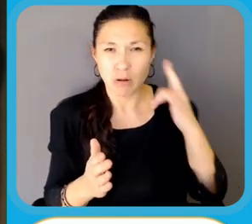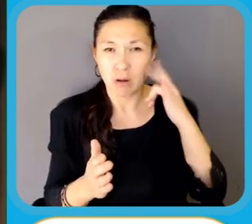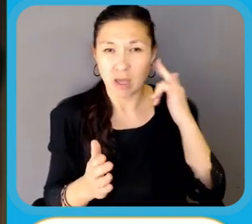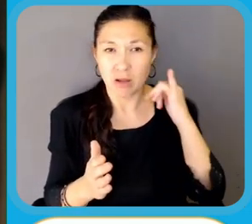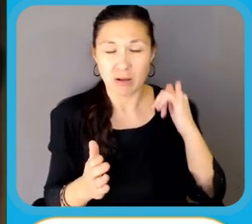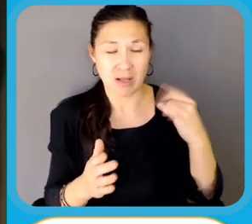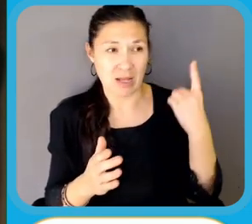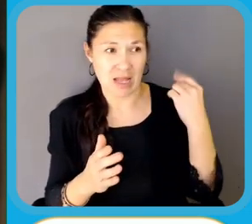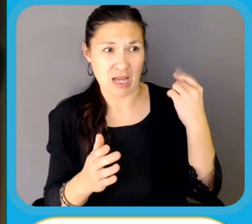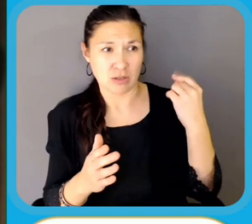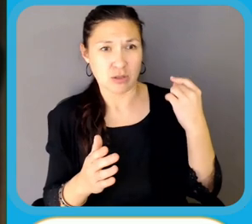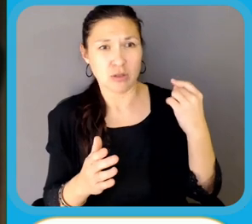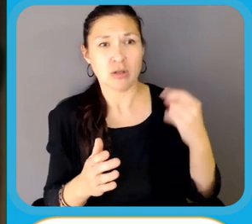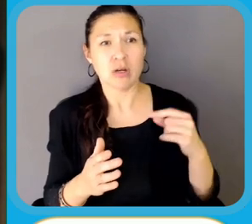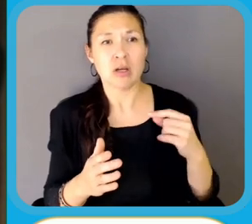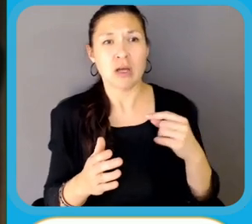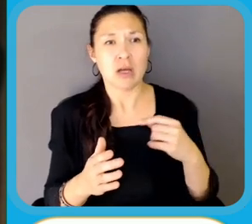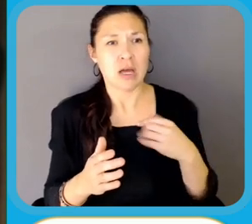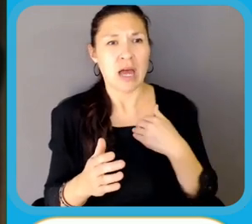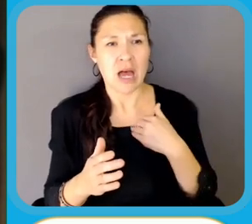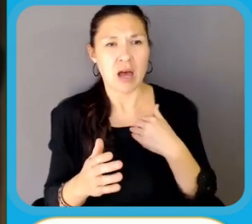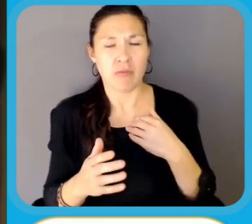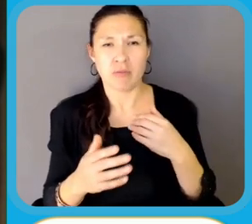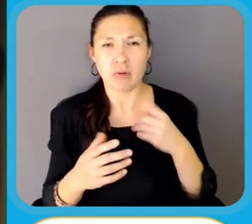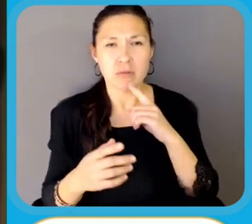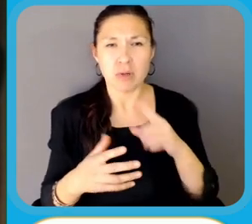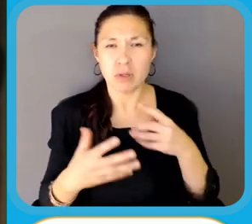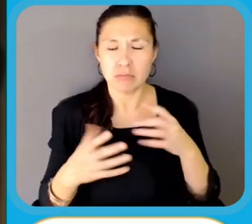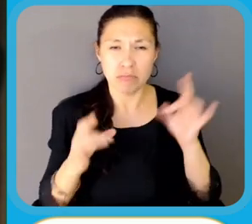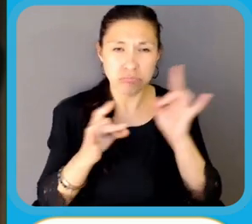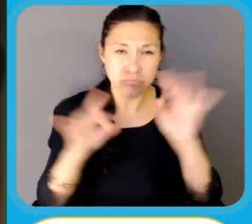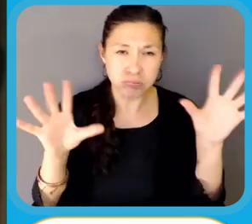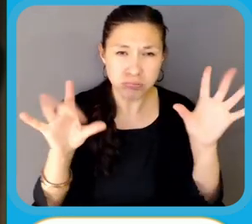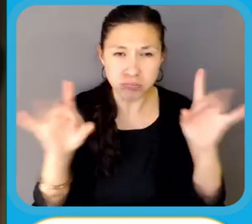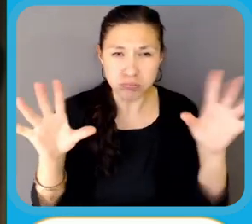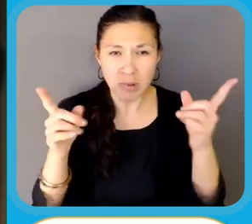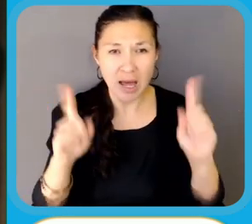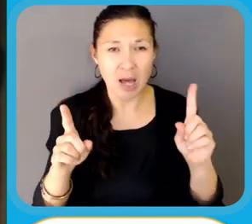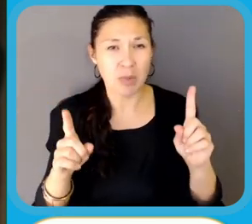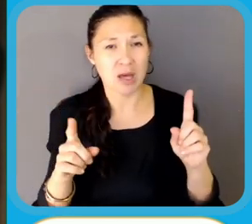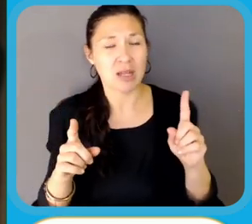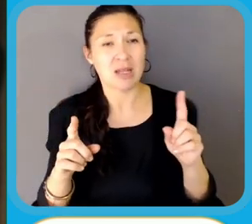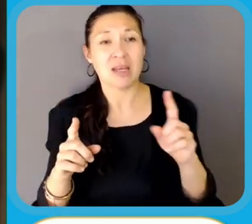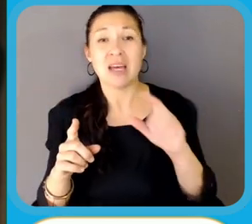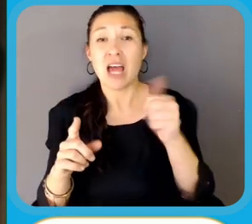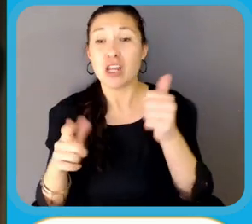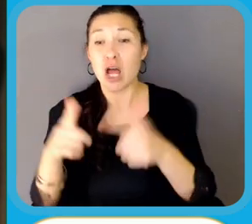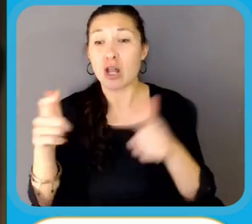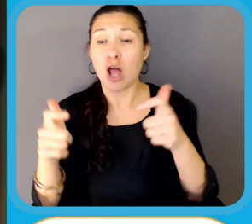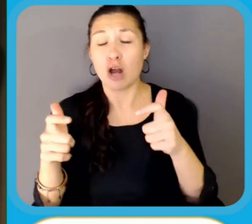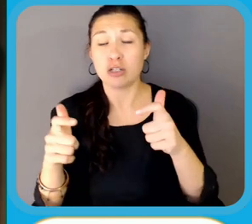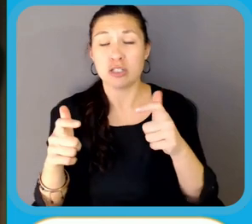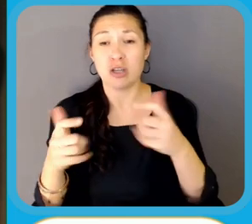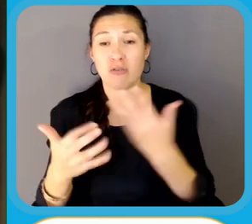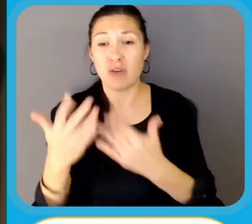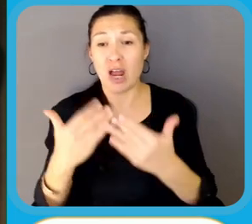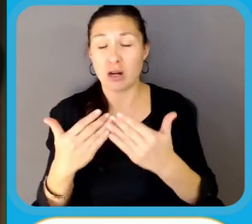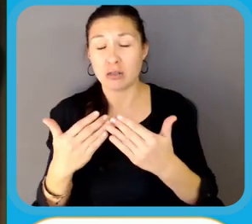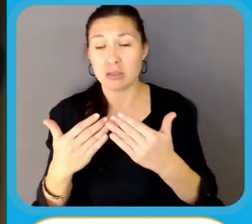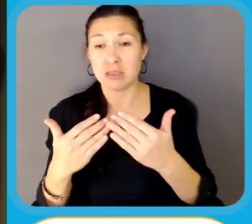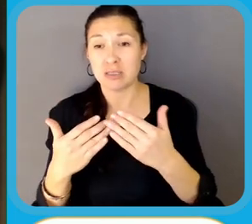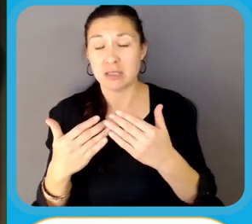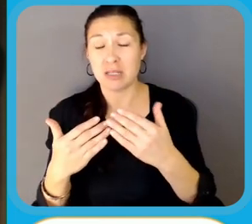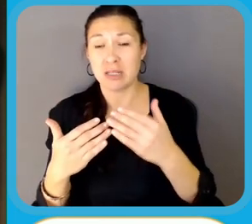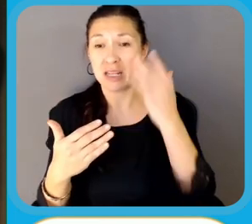latest in an increasing siege of devastation. 8 of the 10 largest fires in California history have burned in the past decade.